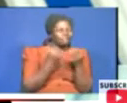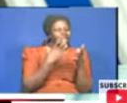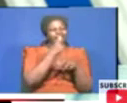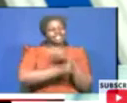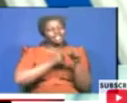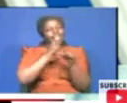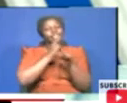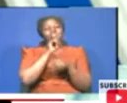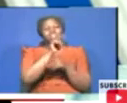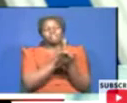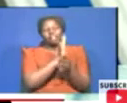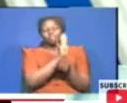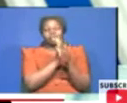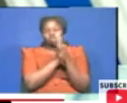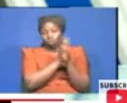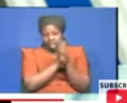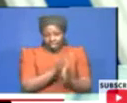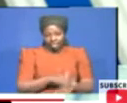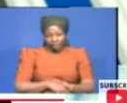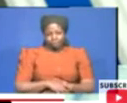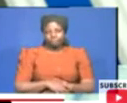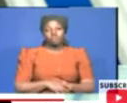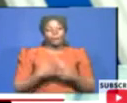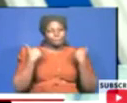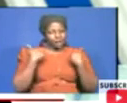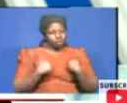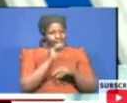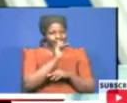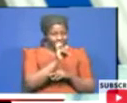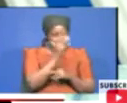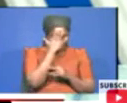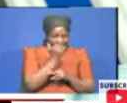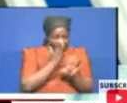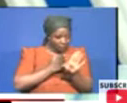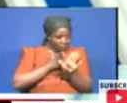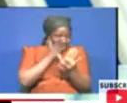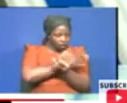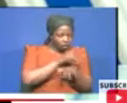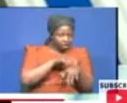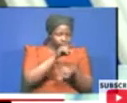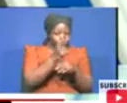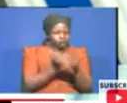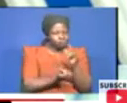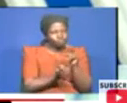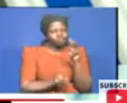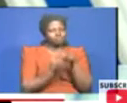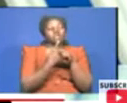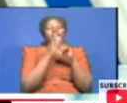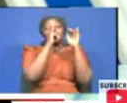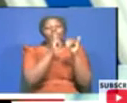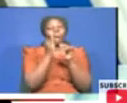it is part of their story. Mm. And I ask that because initially, when you are coming with a new idea,